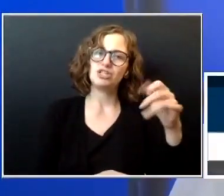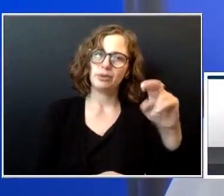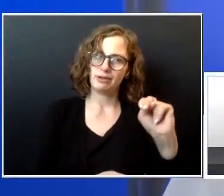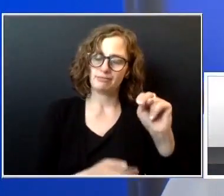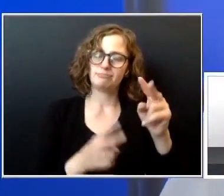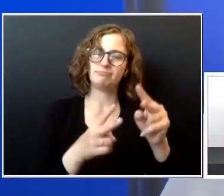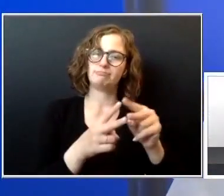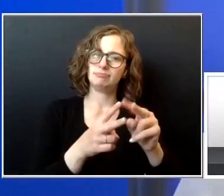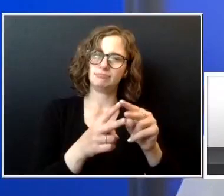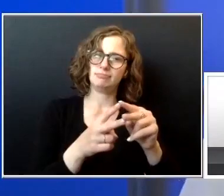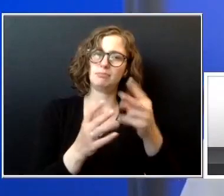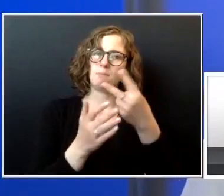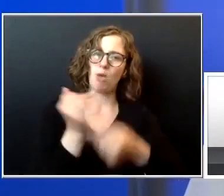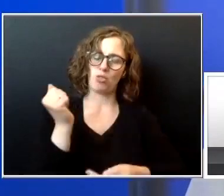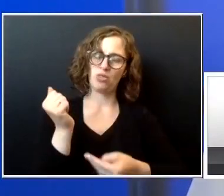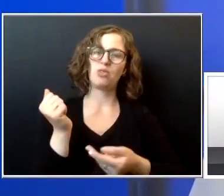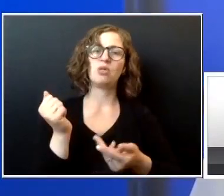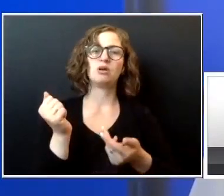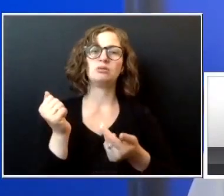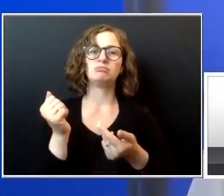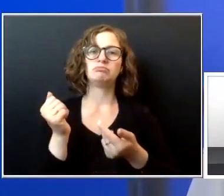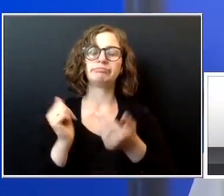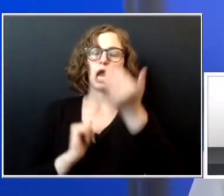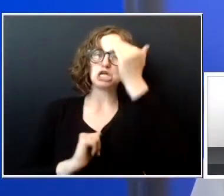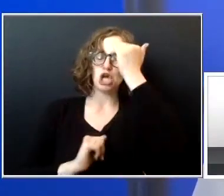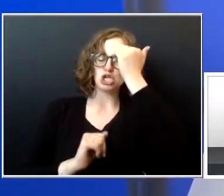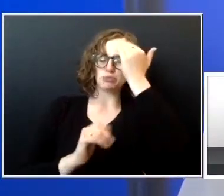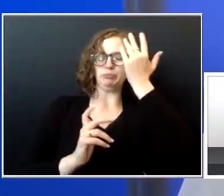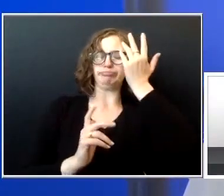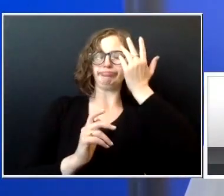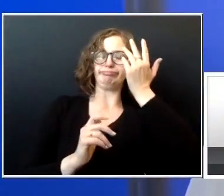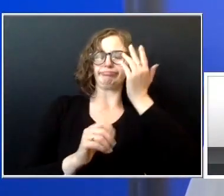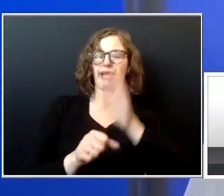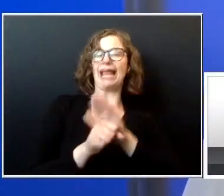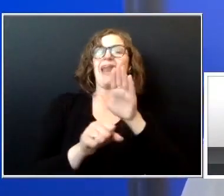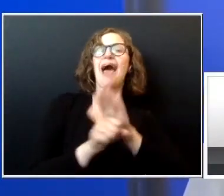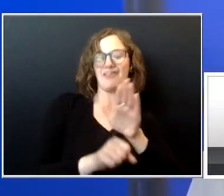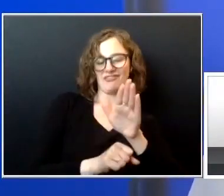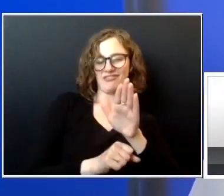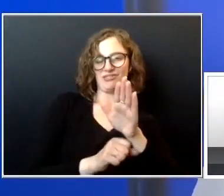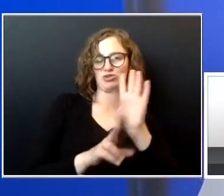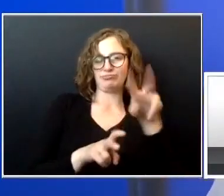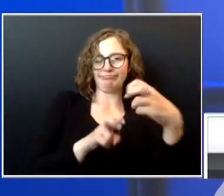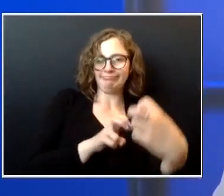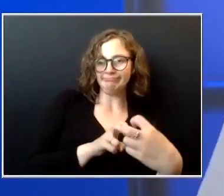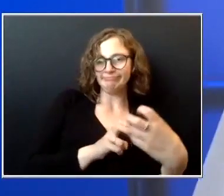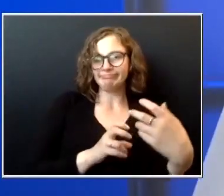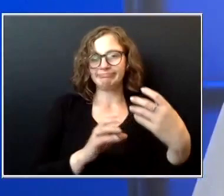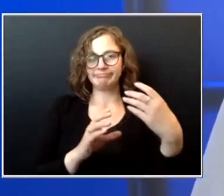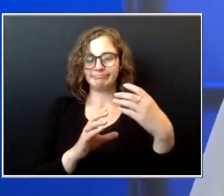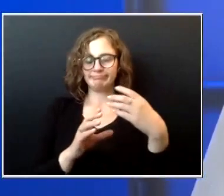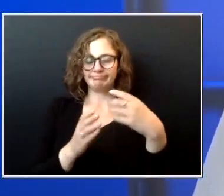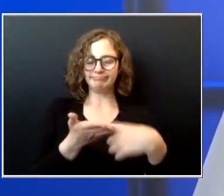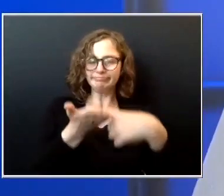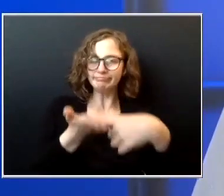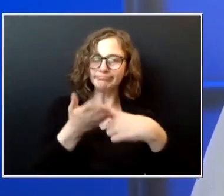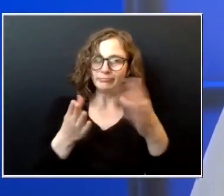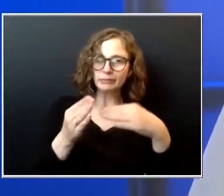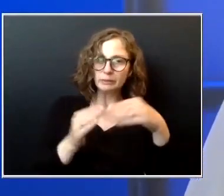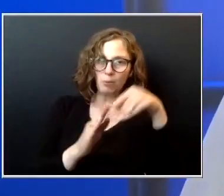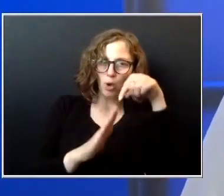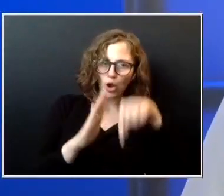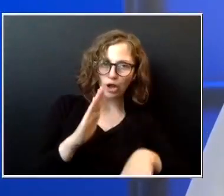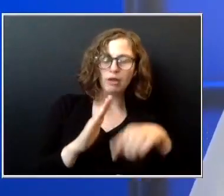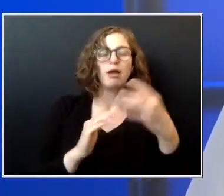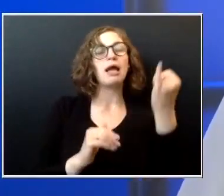least knowledgeable enough to say, let's have a conversation about it. And if there's something specific that we really need to